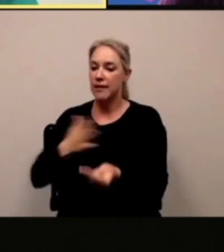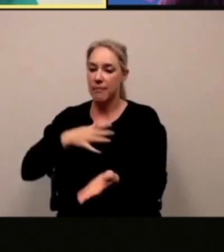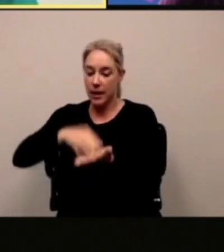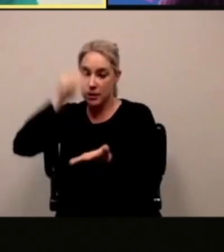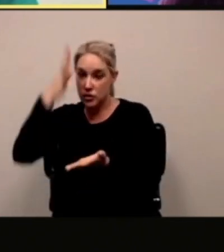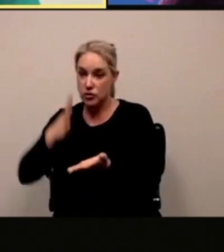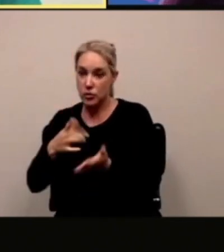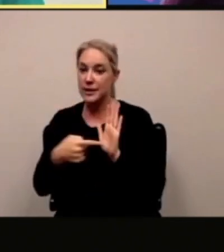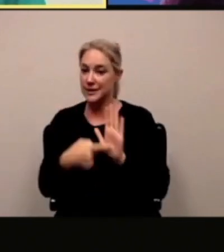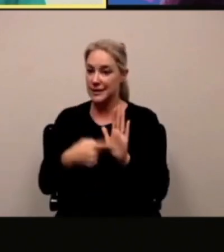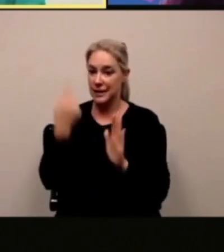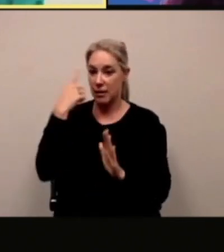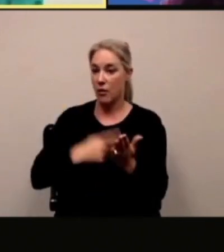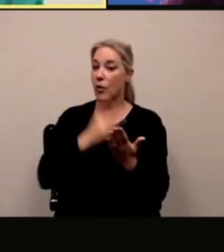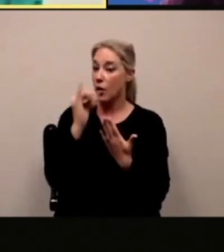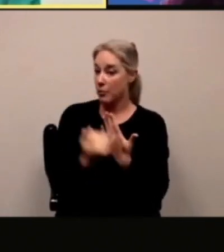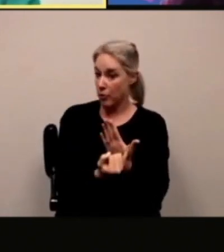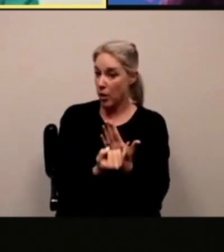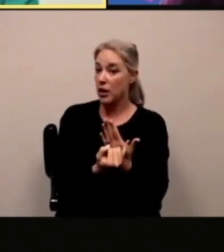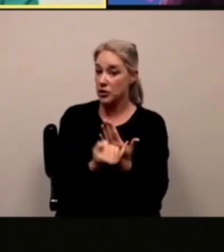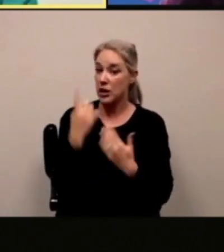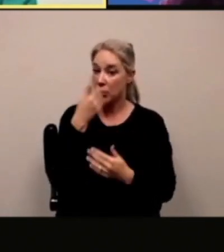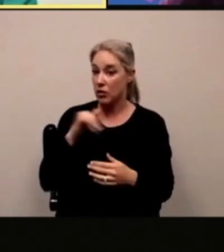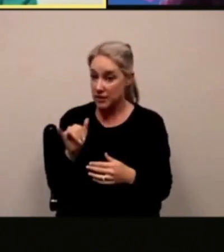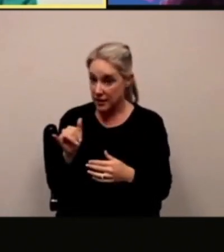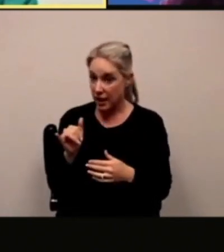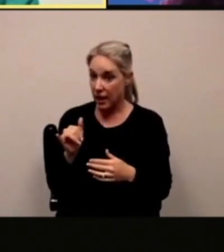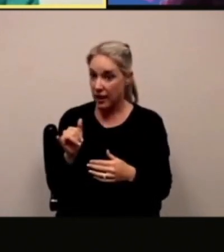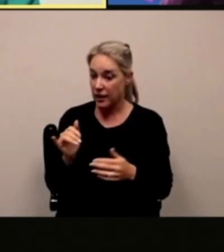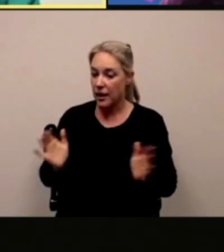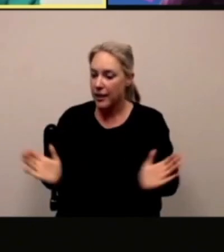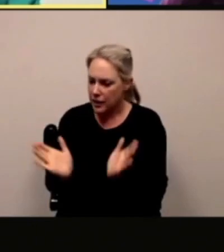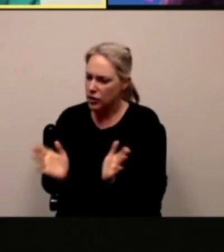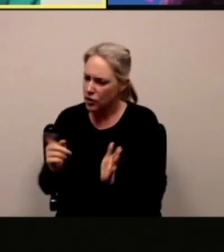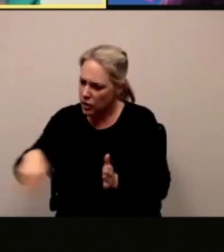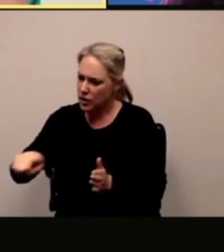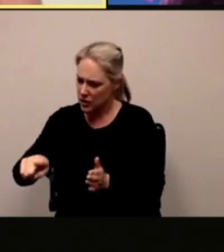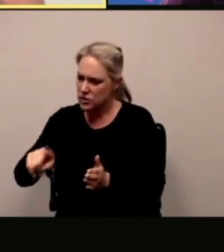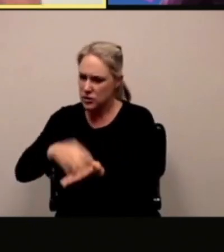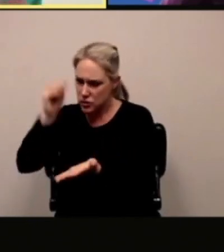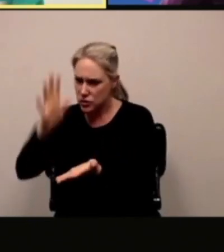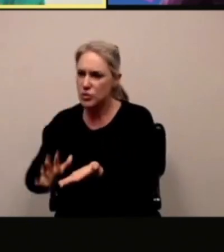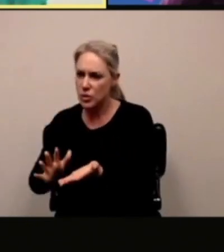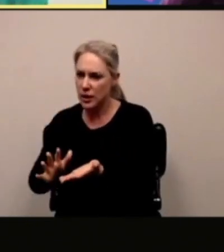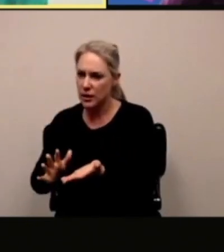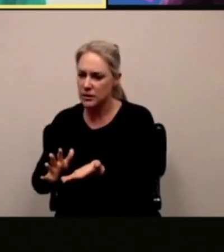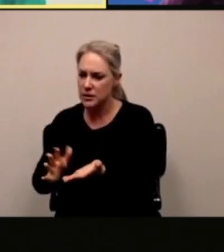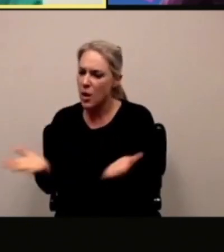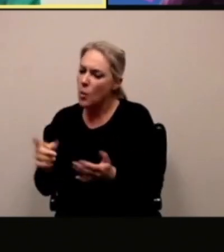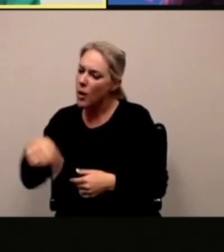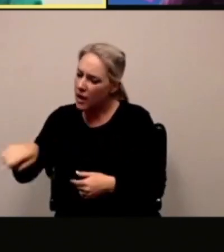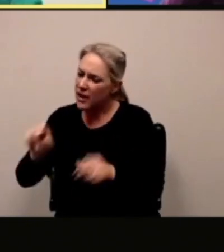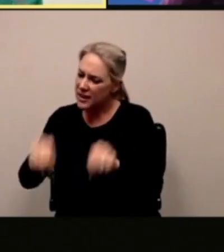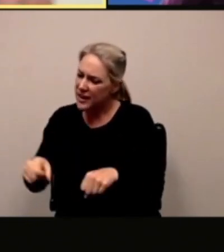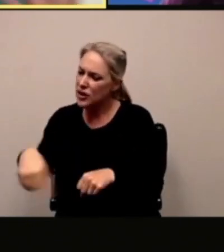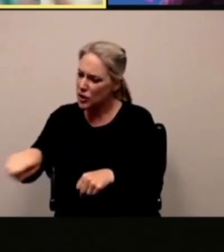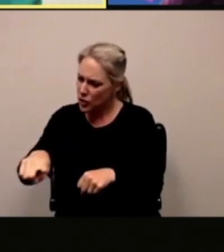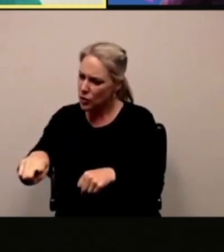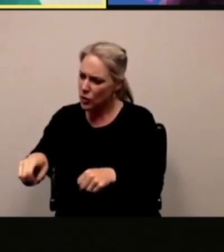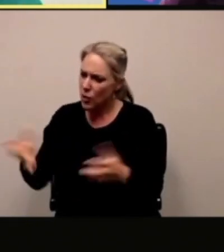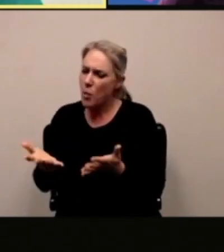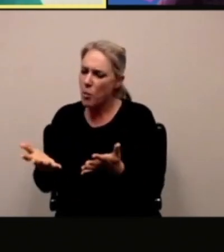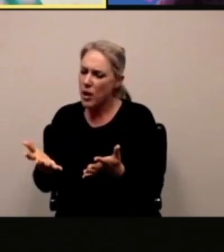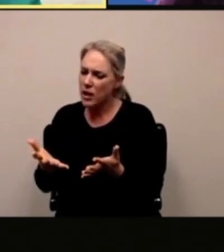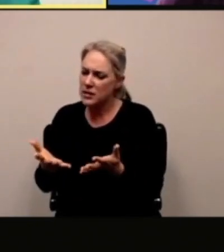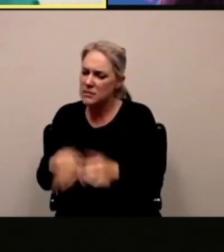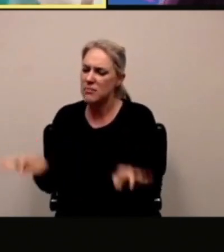really putting the ball in their court and kind of saying, okay, so what are some things that you can, you know, that are important to you or important to you in your